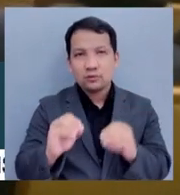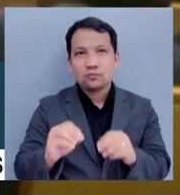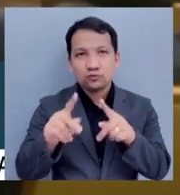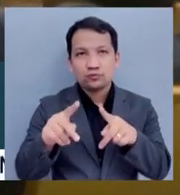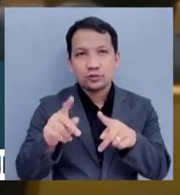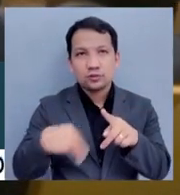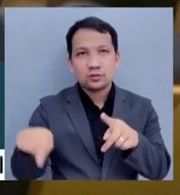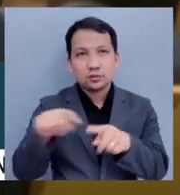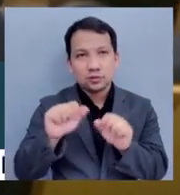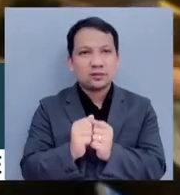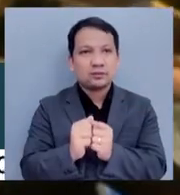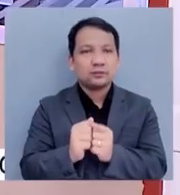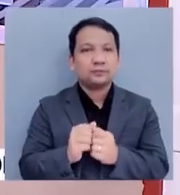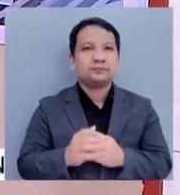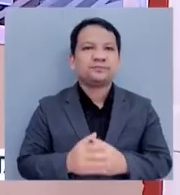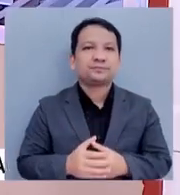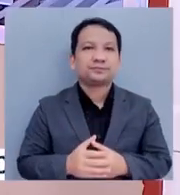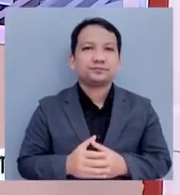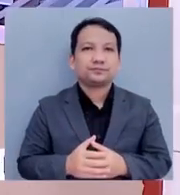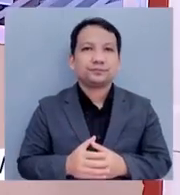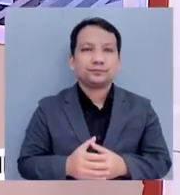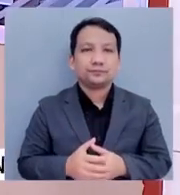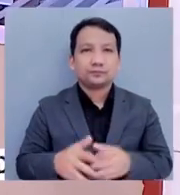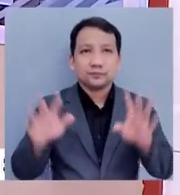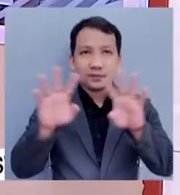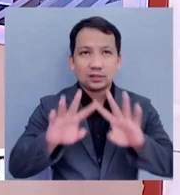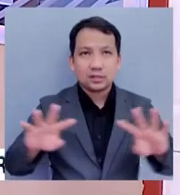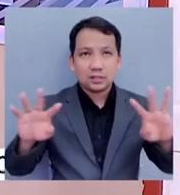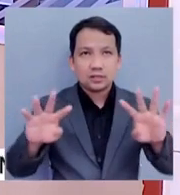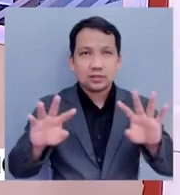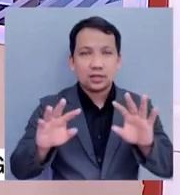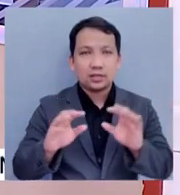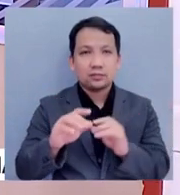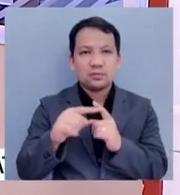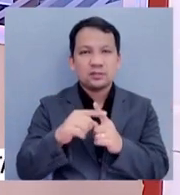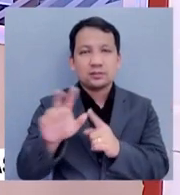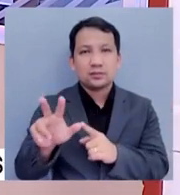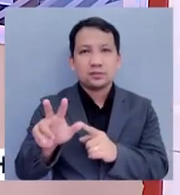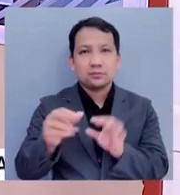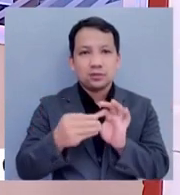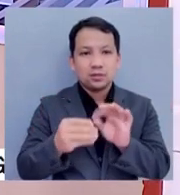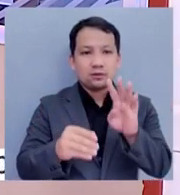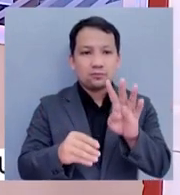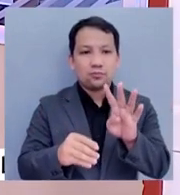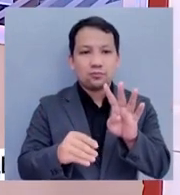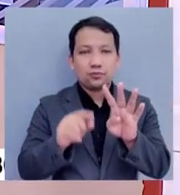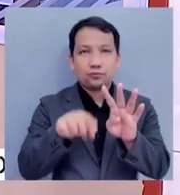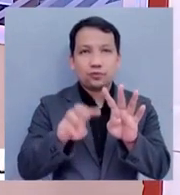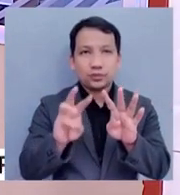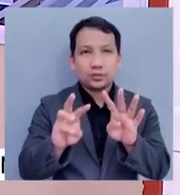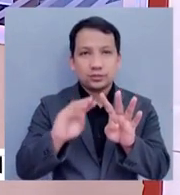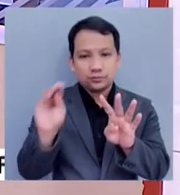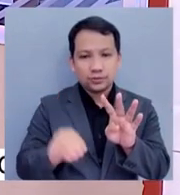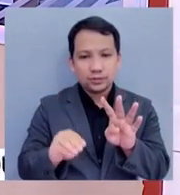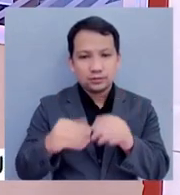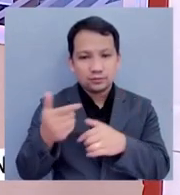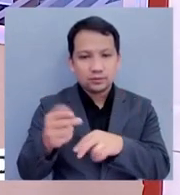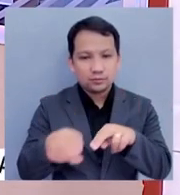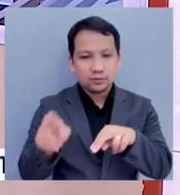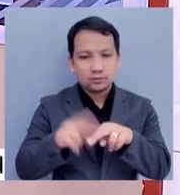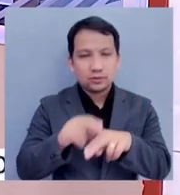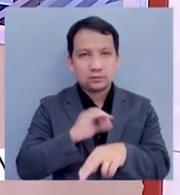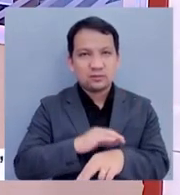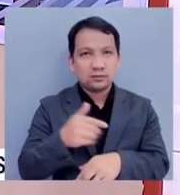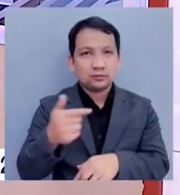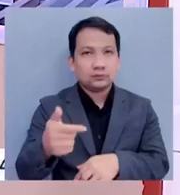the two countries. The ASEAN Plus 3 region is expected to grow by 4.6% this year. Let's get more on this from our